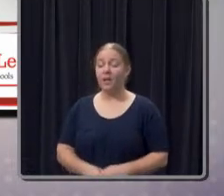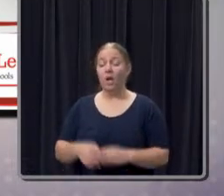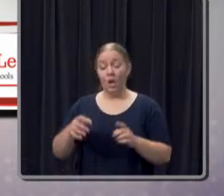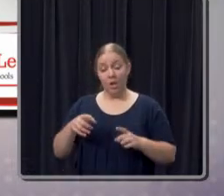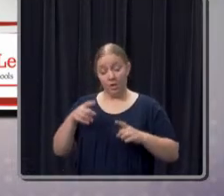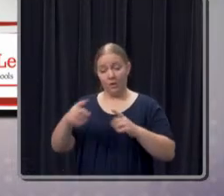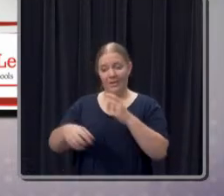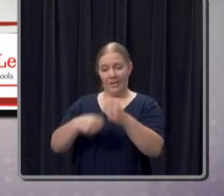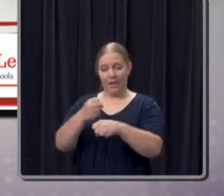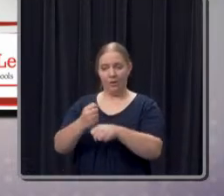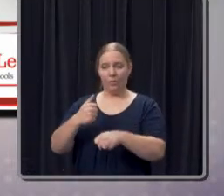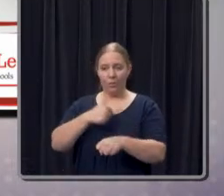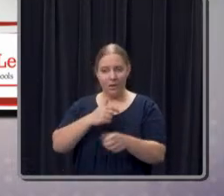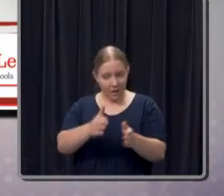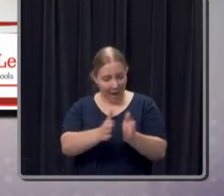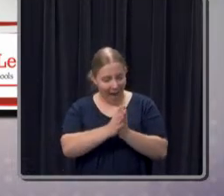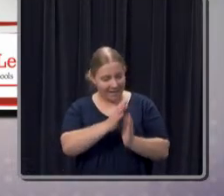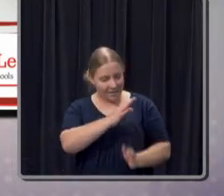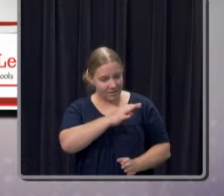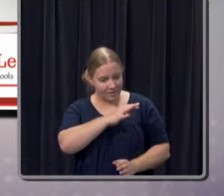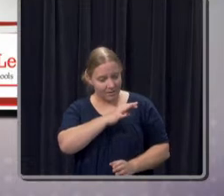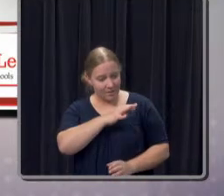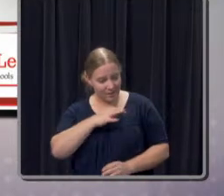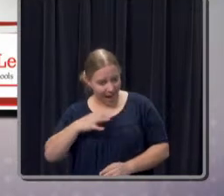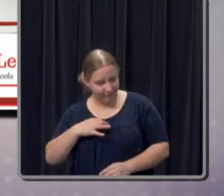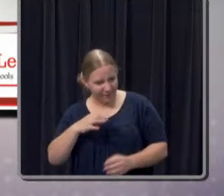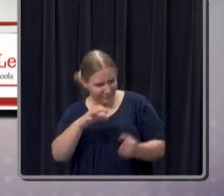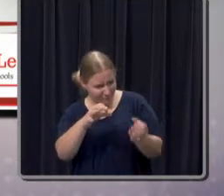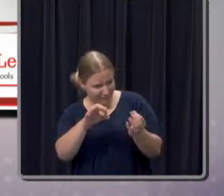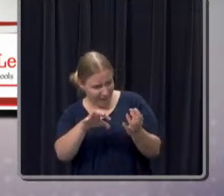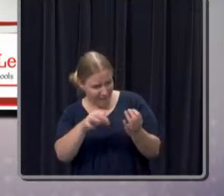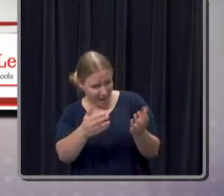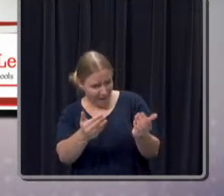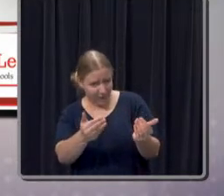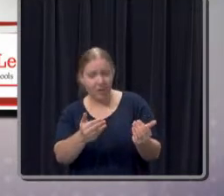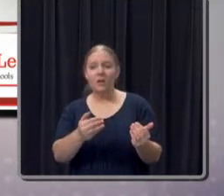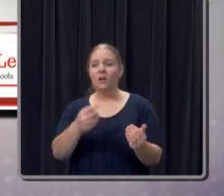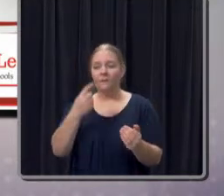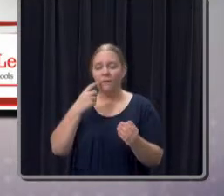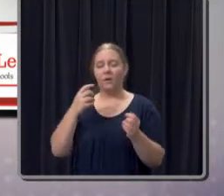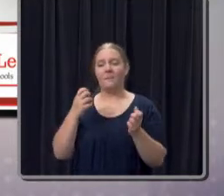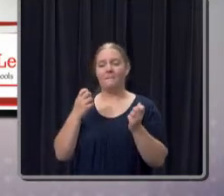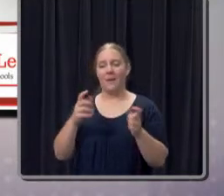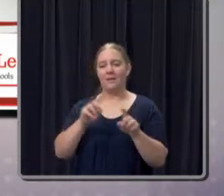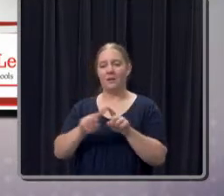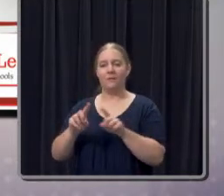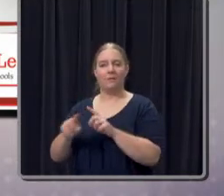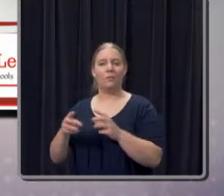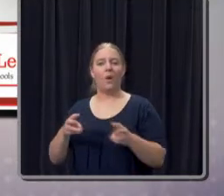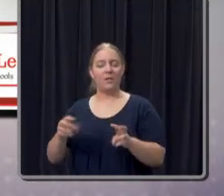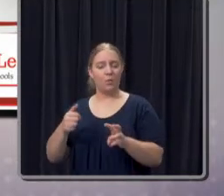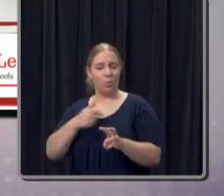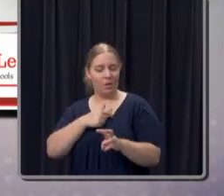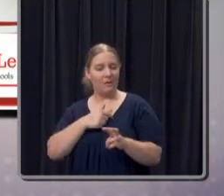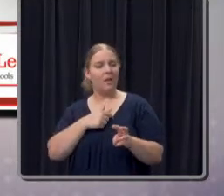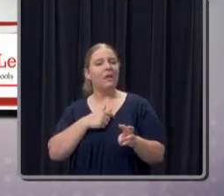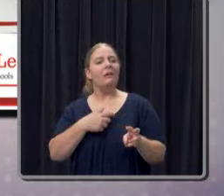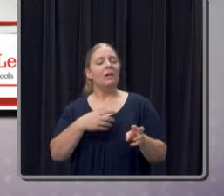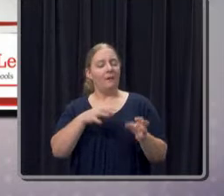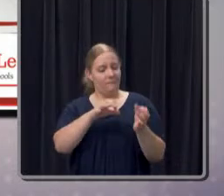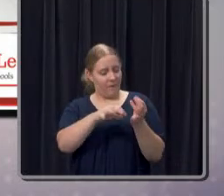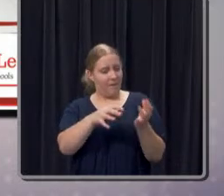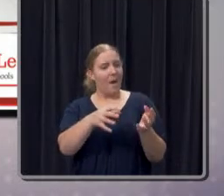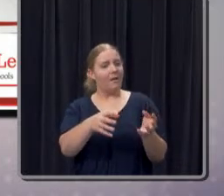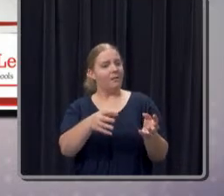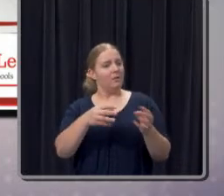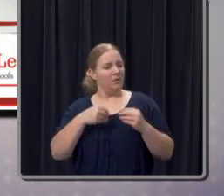Throughout the year, we ask our staff for feedback in a variety of ways, and we take that feedback